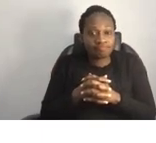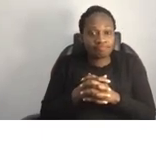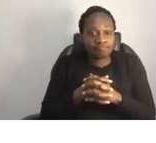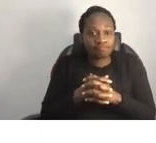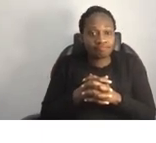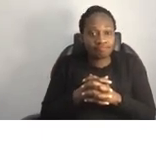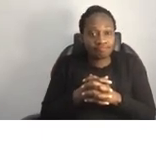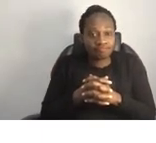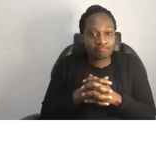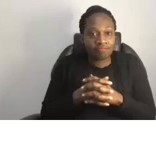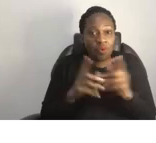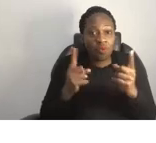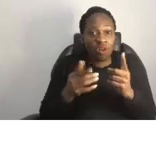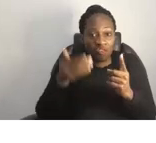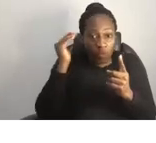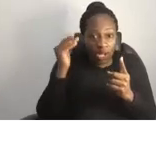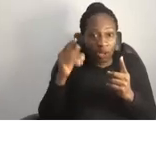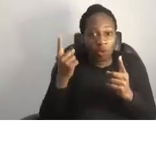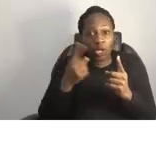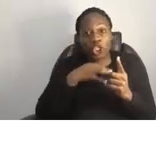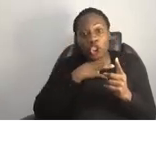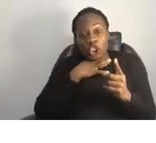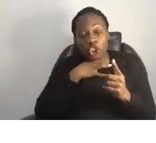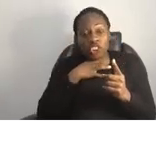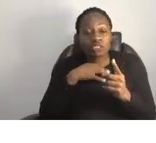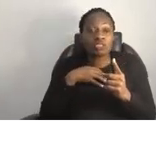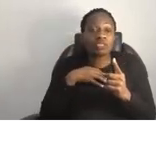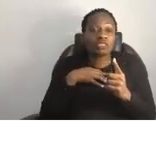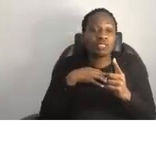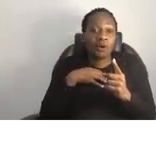Four chills, one overwhelmed, one curious,